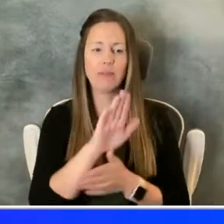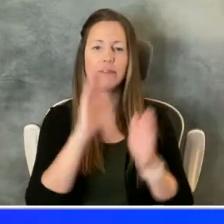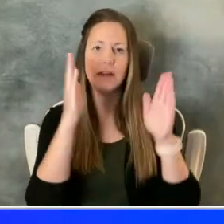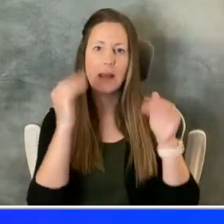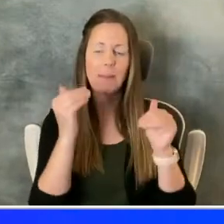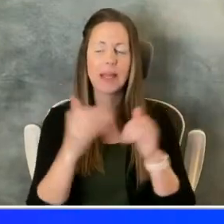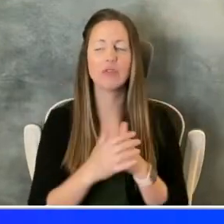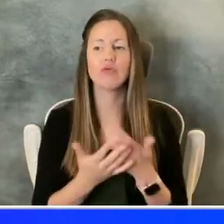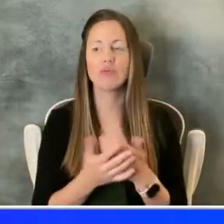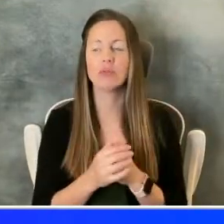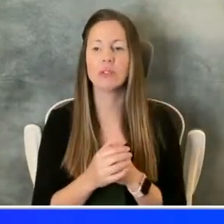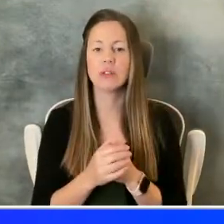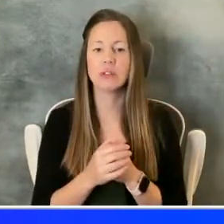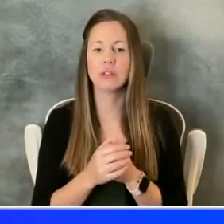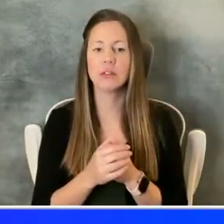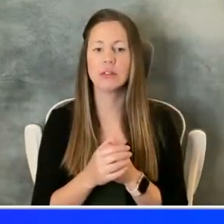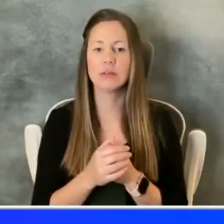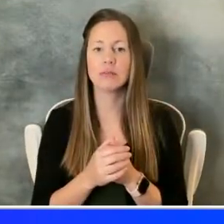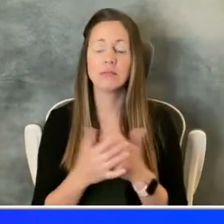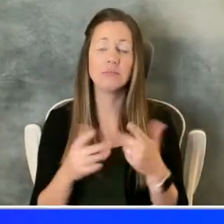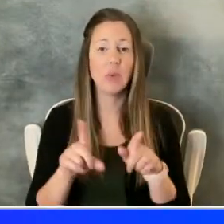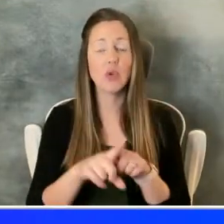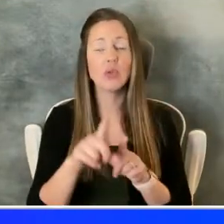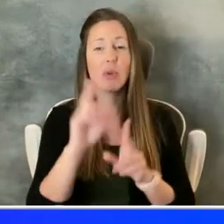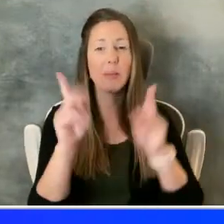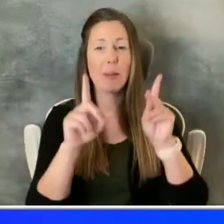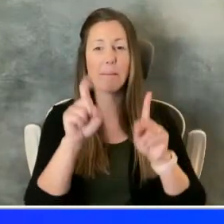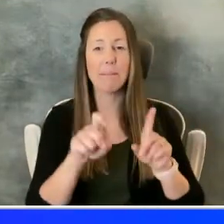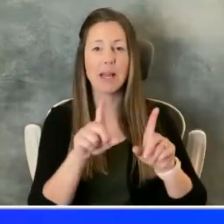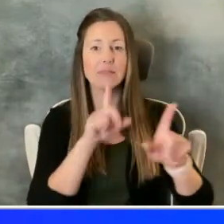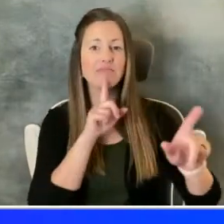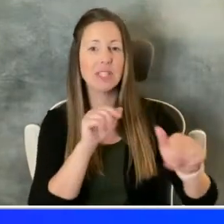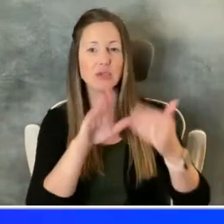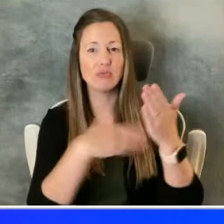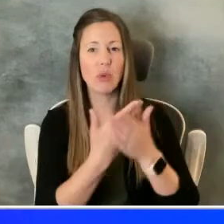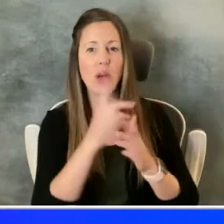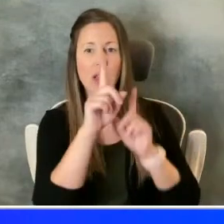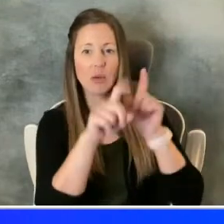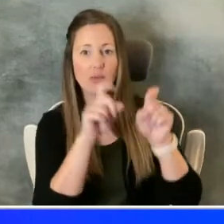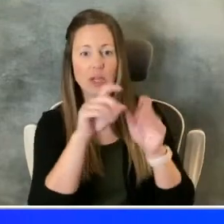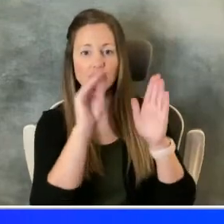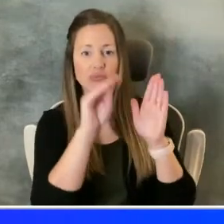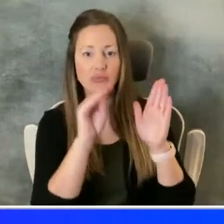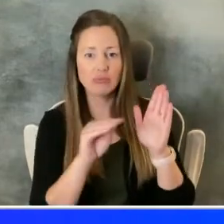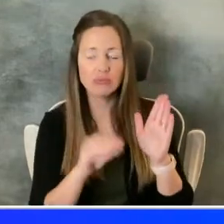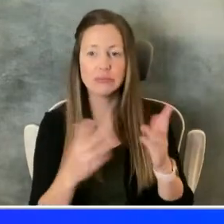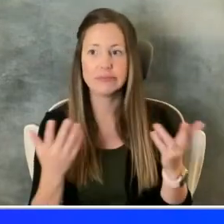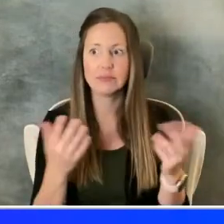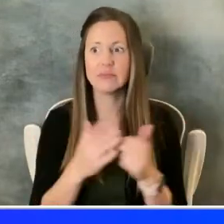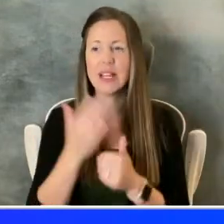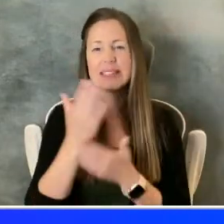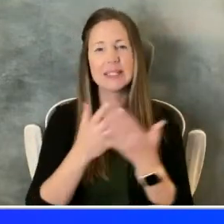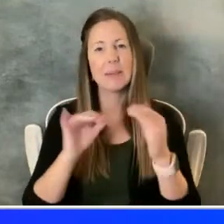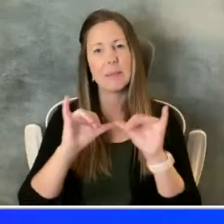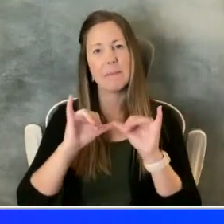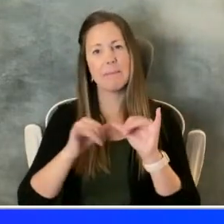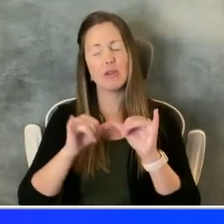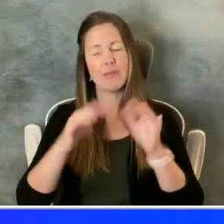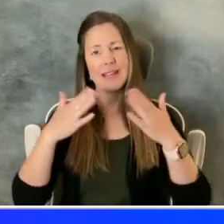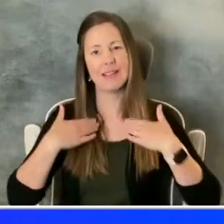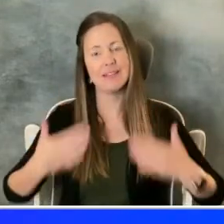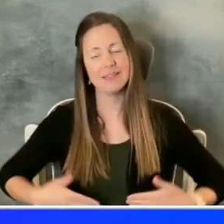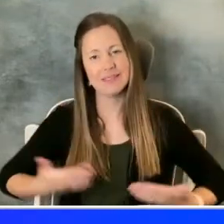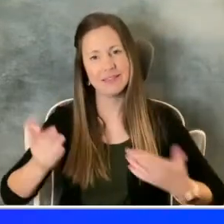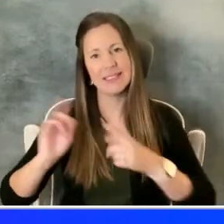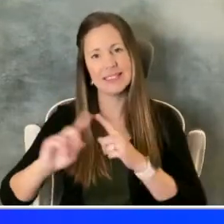answer survey questions. They will also have limited physical measurement, and they will be expected to